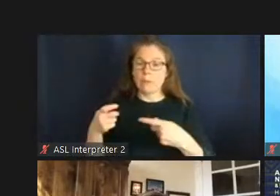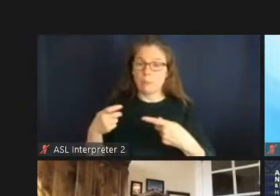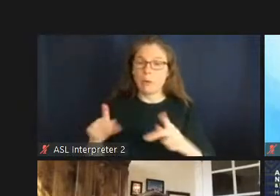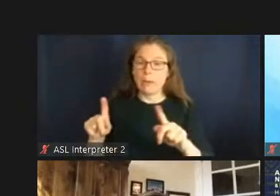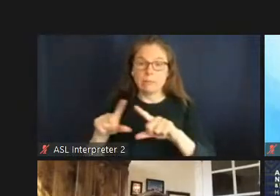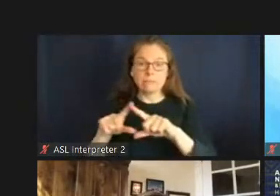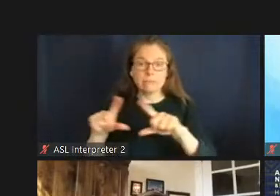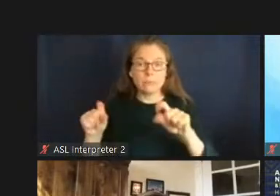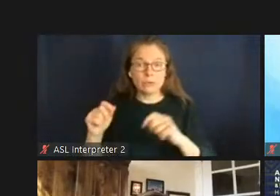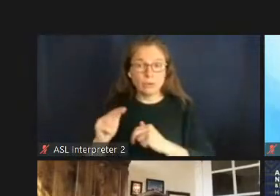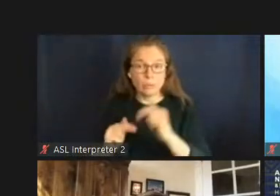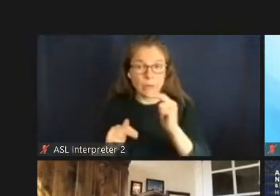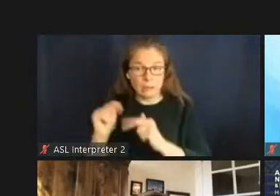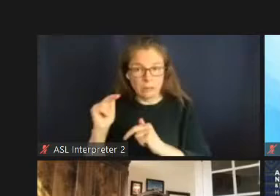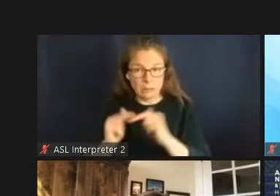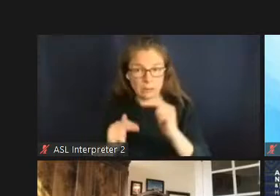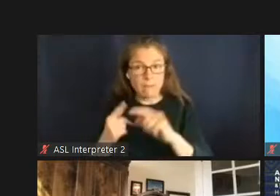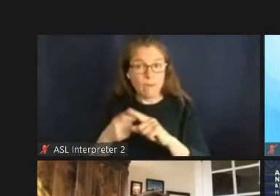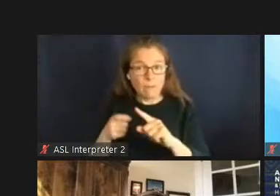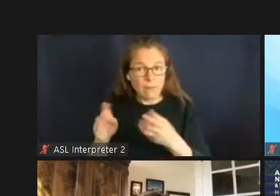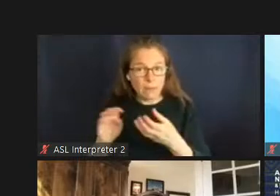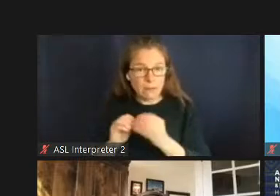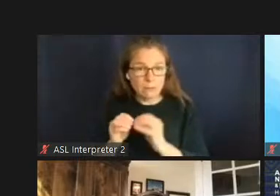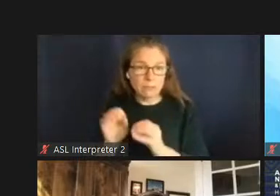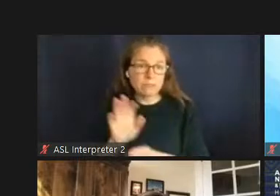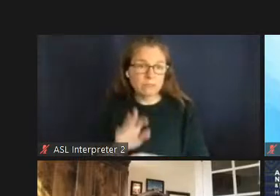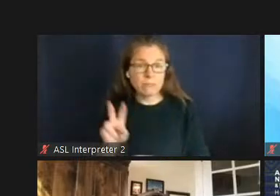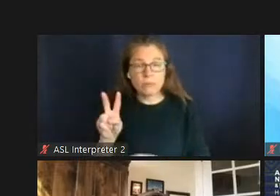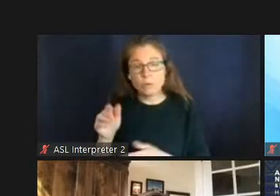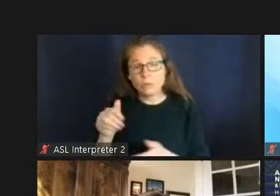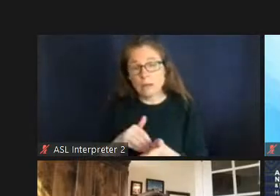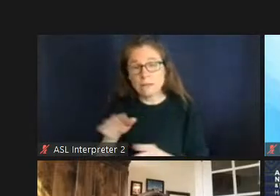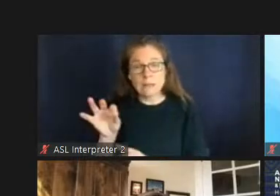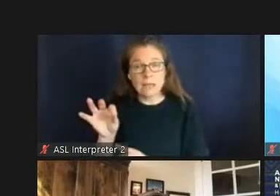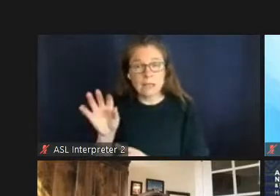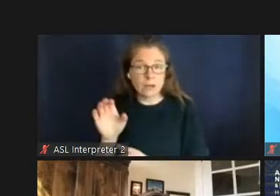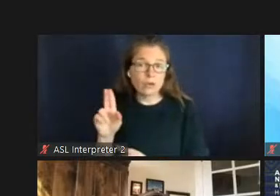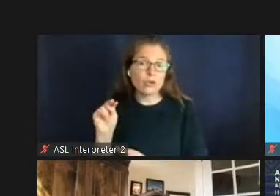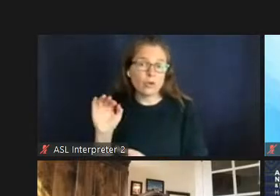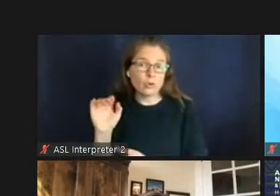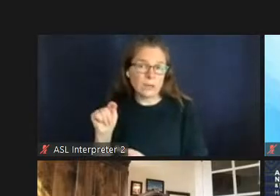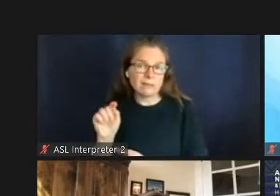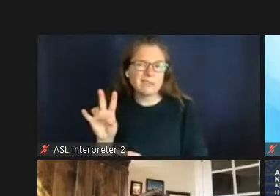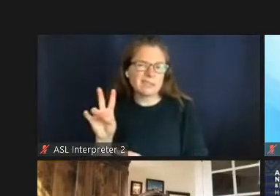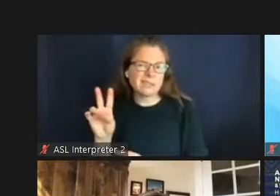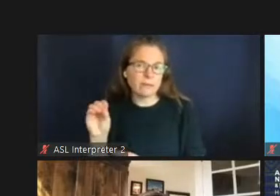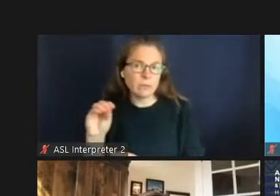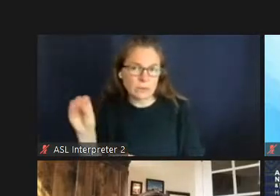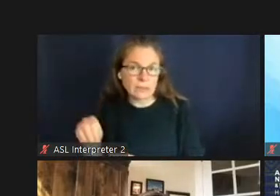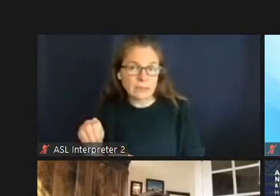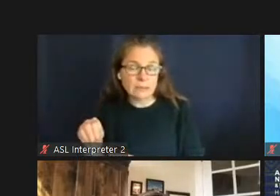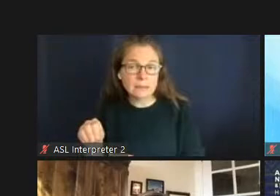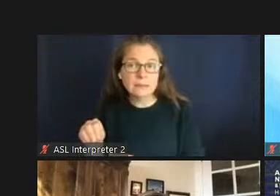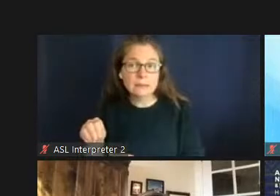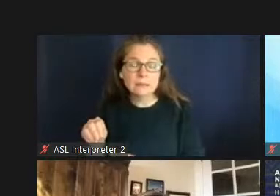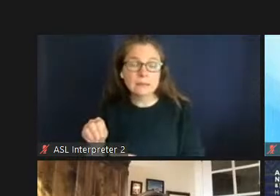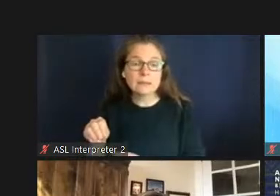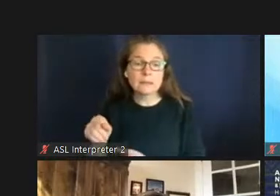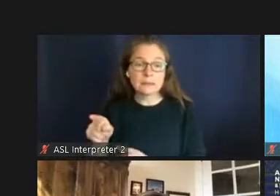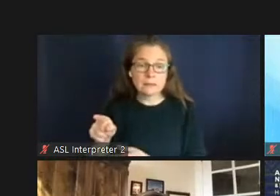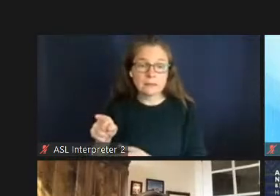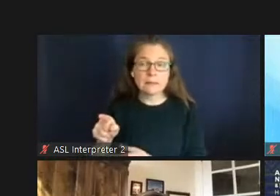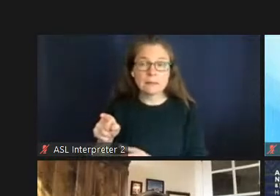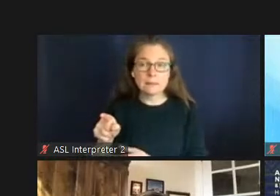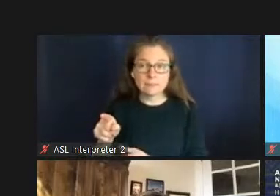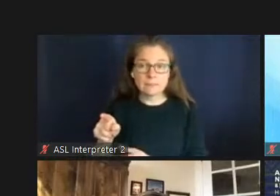those 3,900 units, about 2,900 units, or about 70% of the total estimated units at